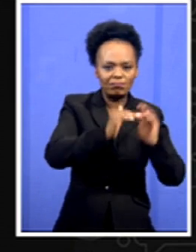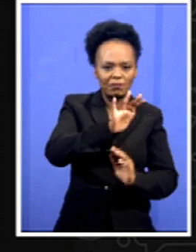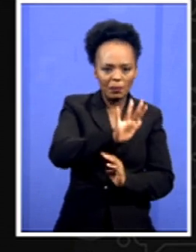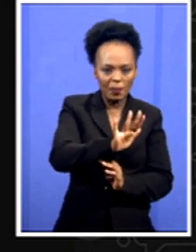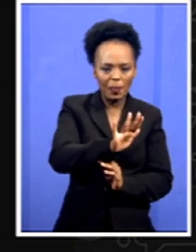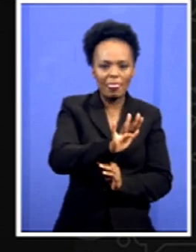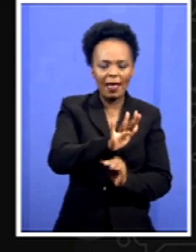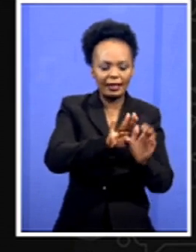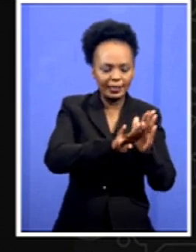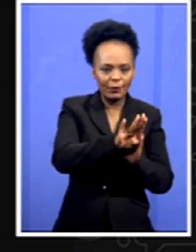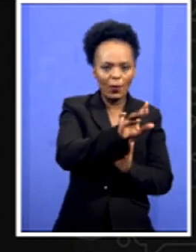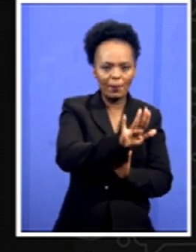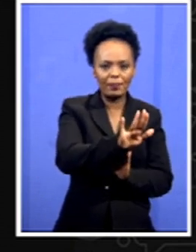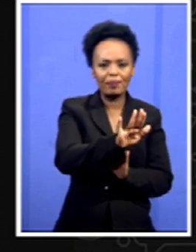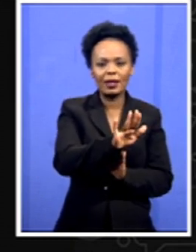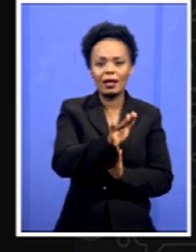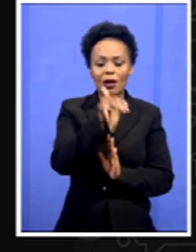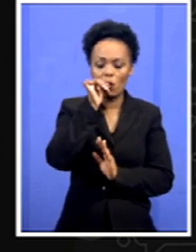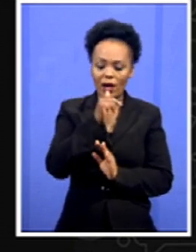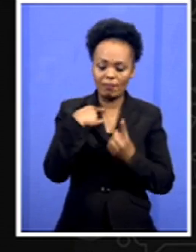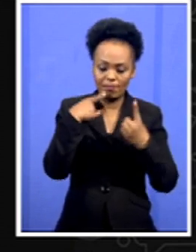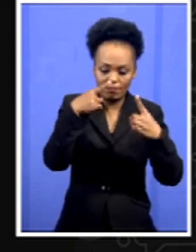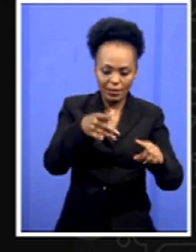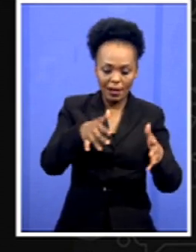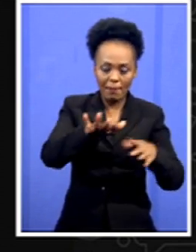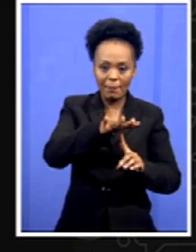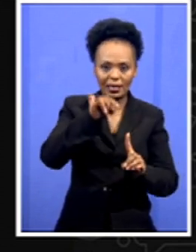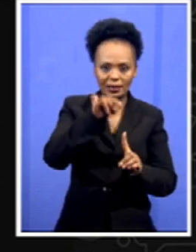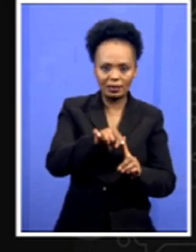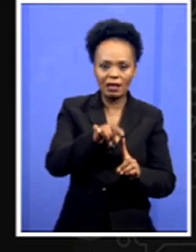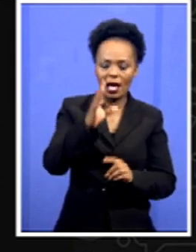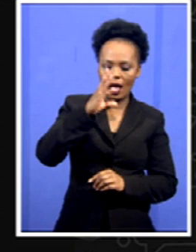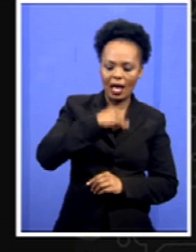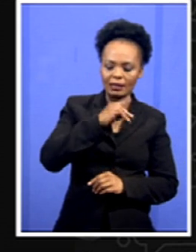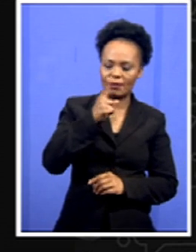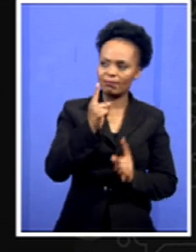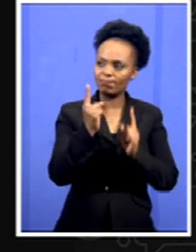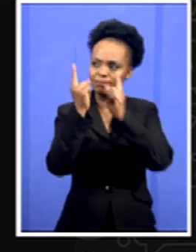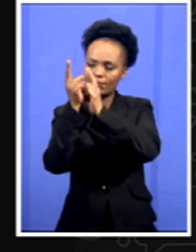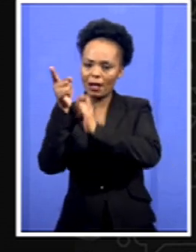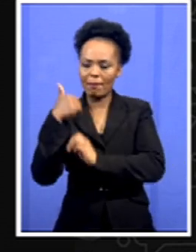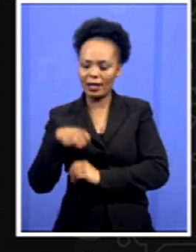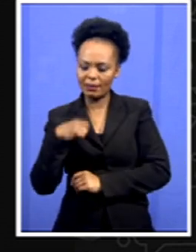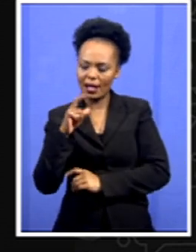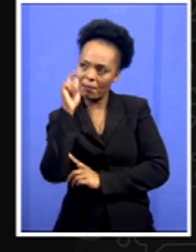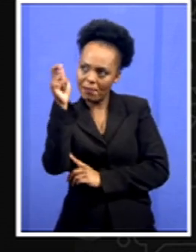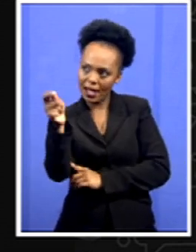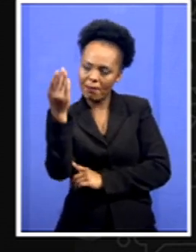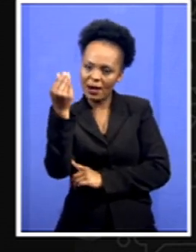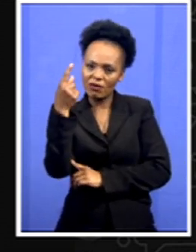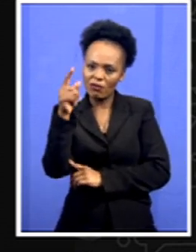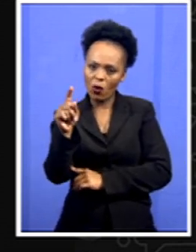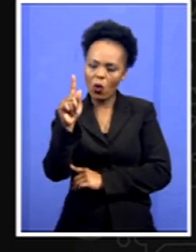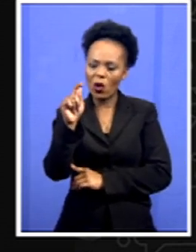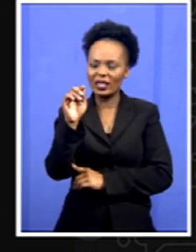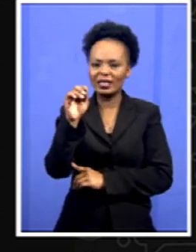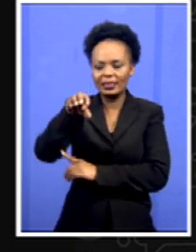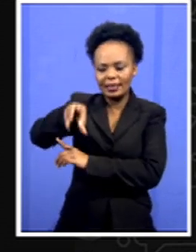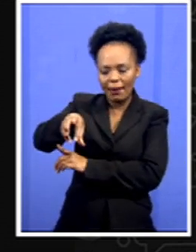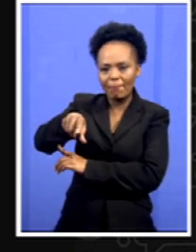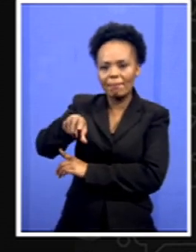since we came here to this place, we were told to go to the municipal and pay money for taps so that they can